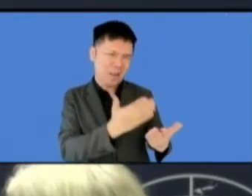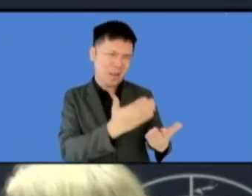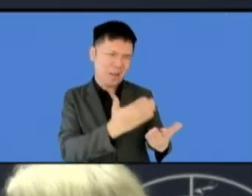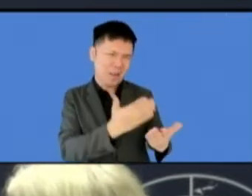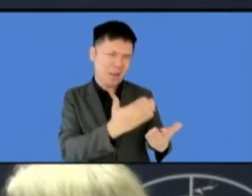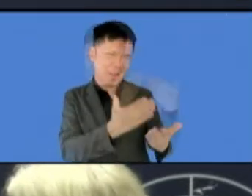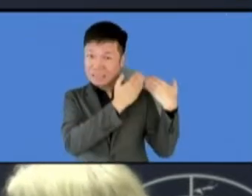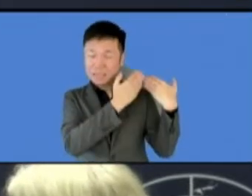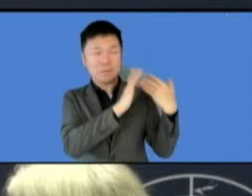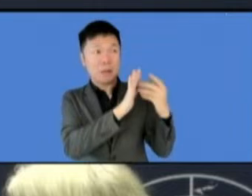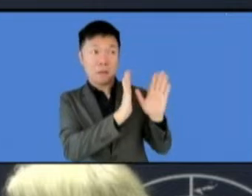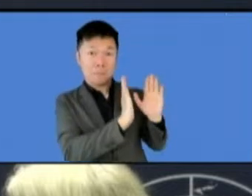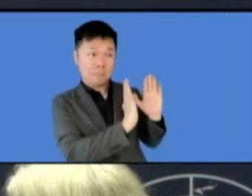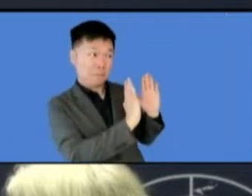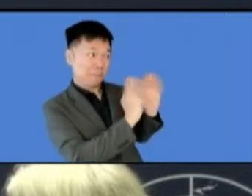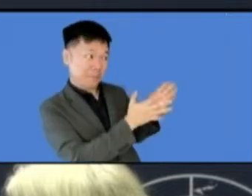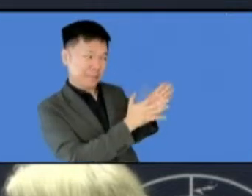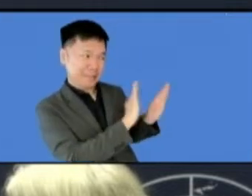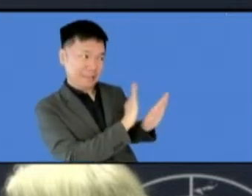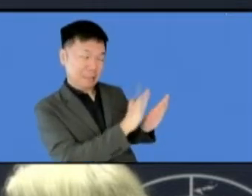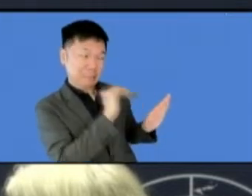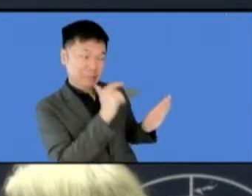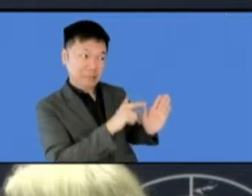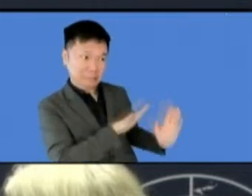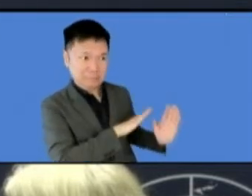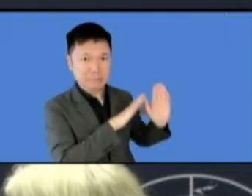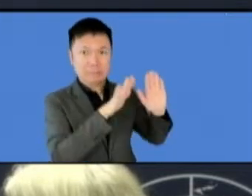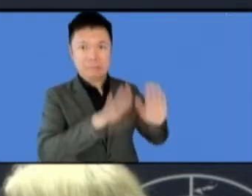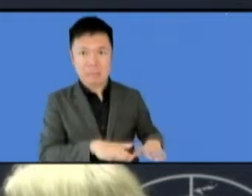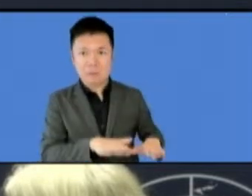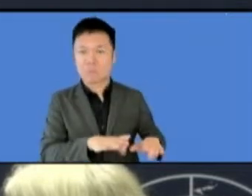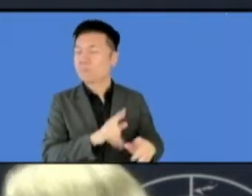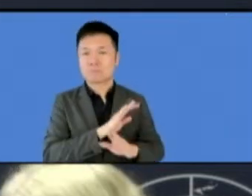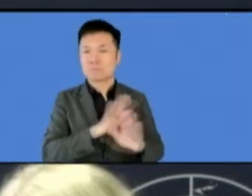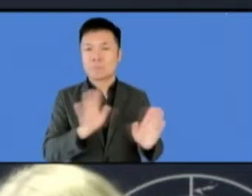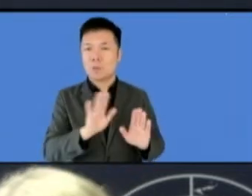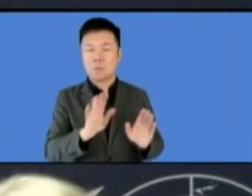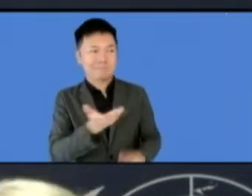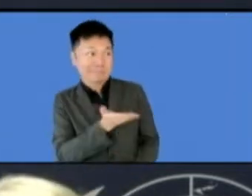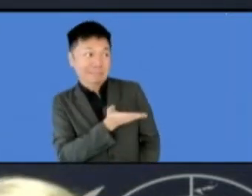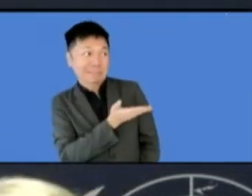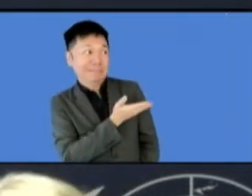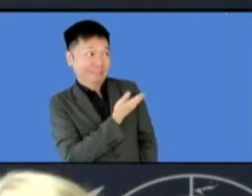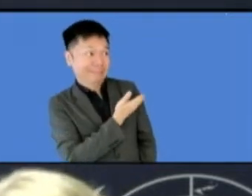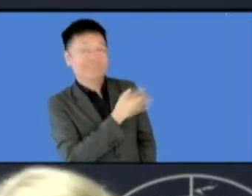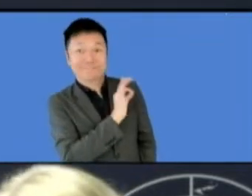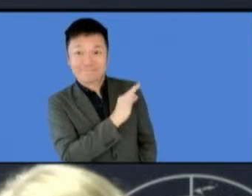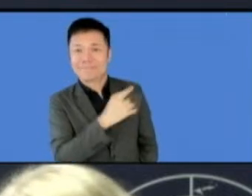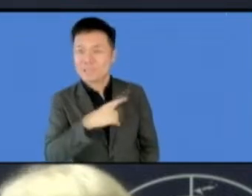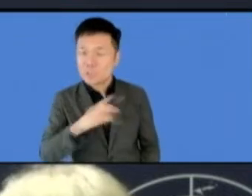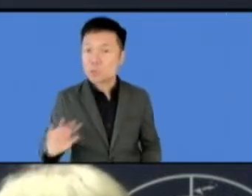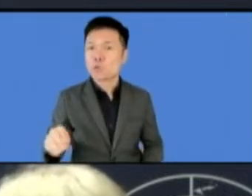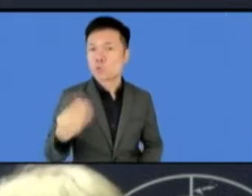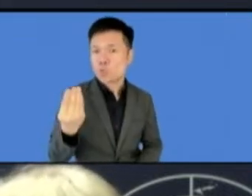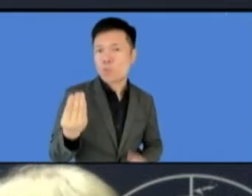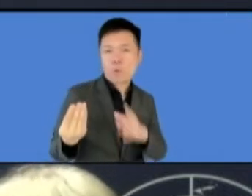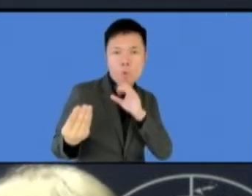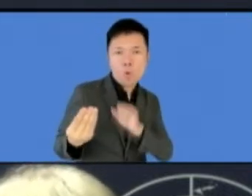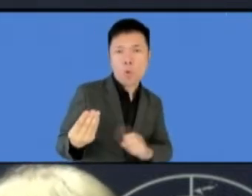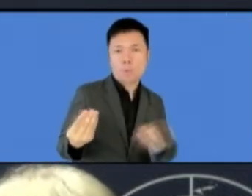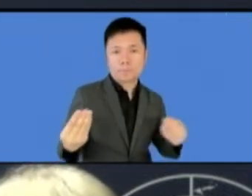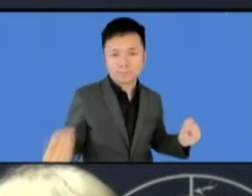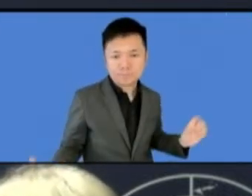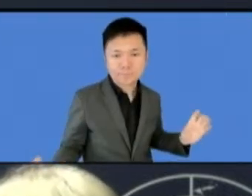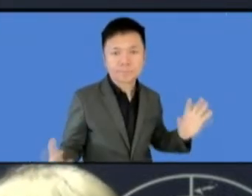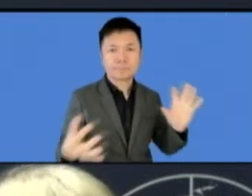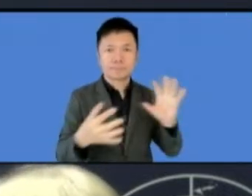So the tone essentially of the dialogue that you create is not just about having the voice of a young generation, the voice of an old generation,